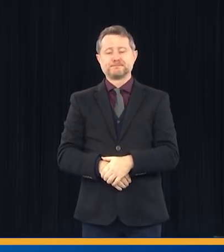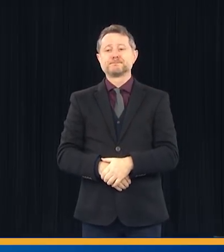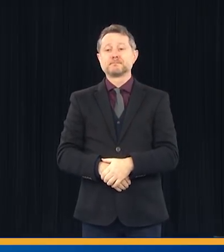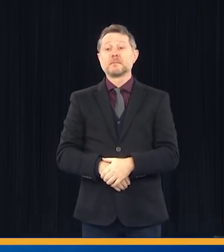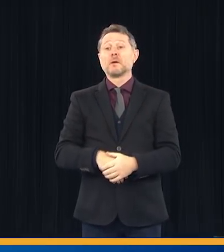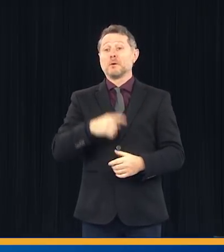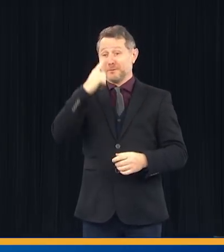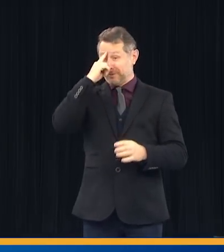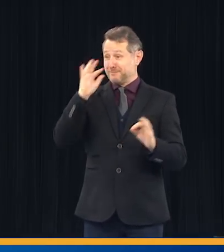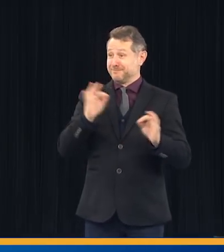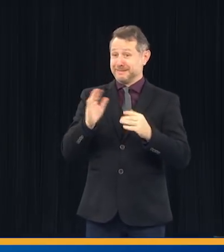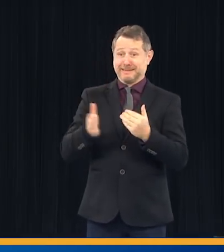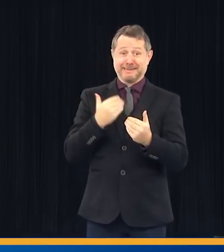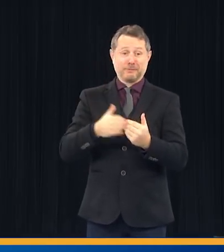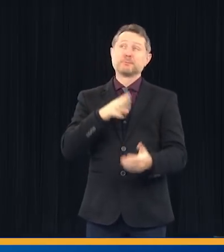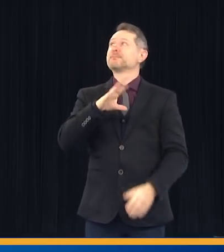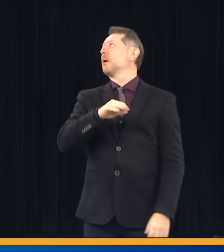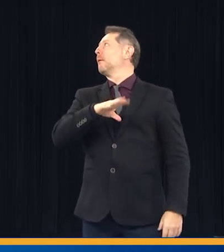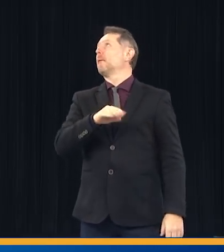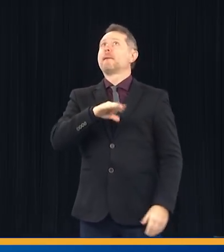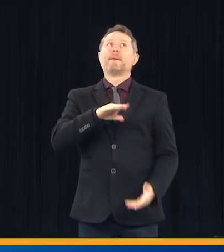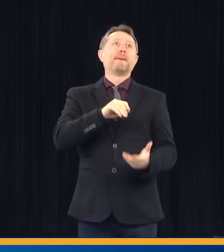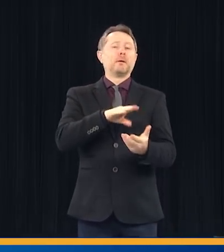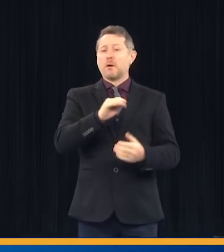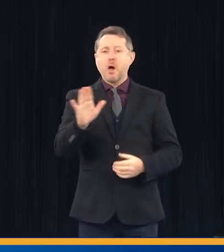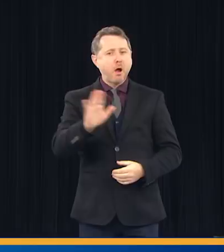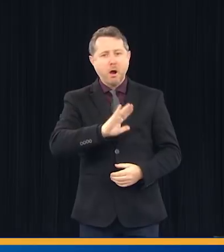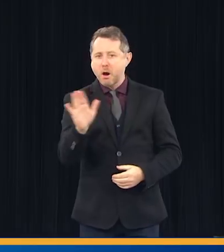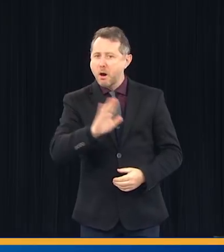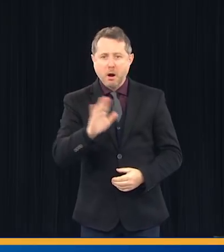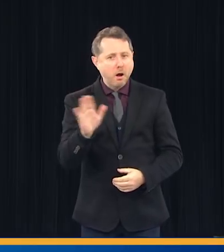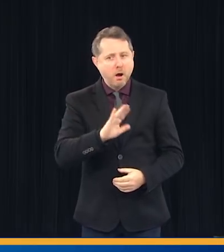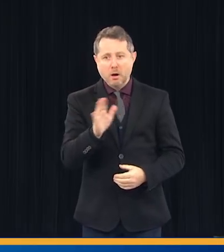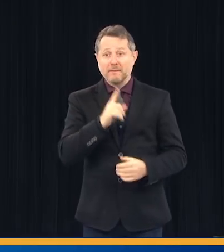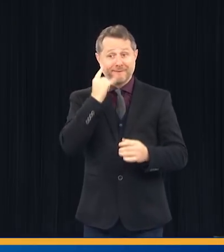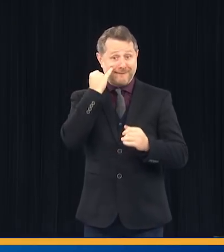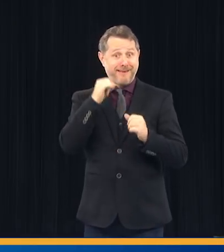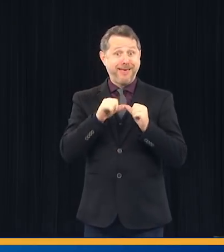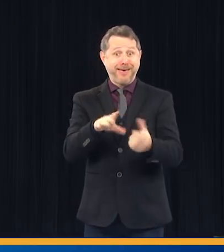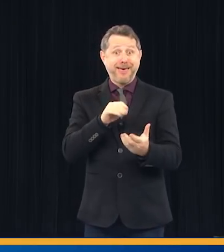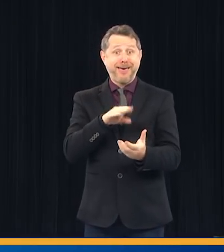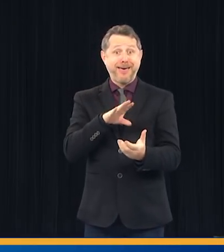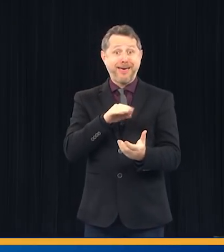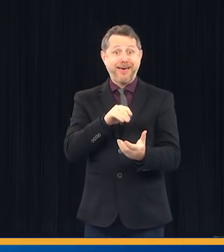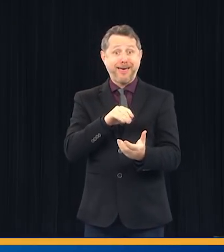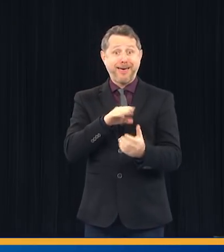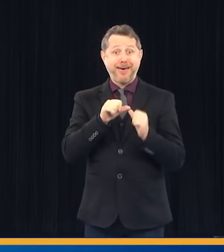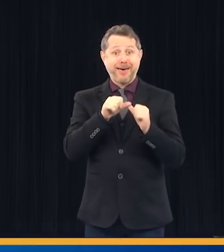easy. I guarantee if you do this for any length of time,